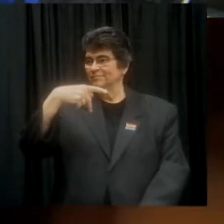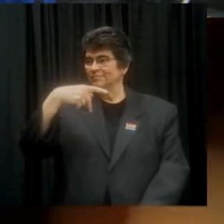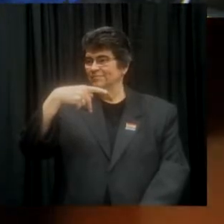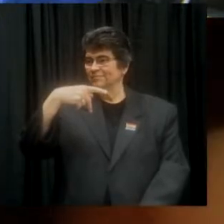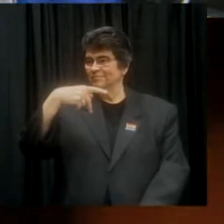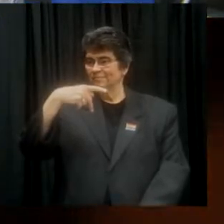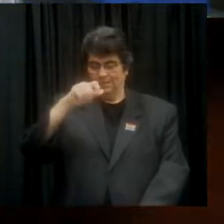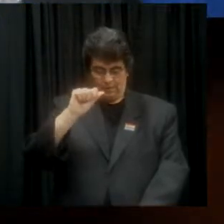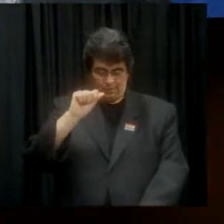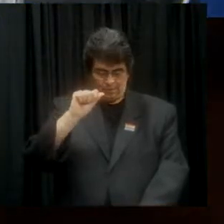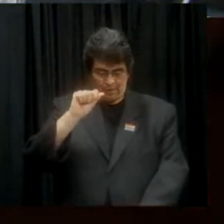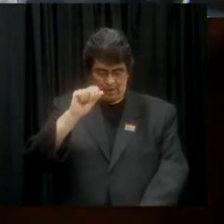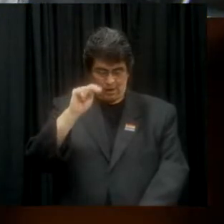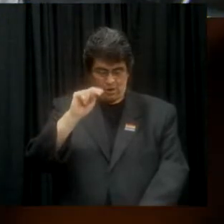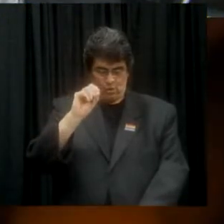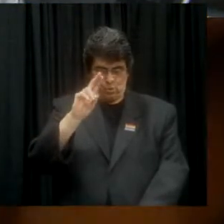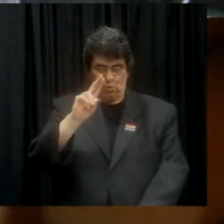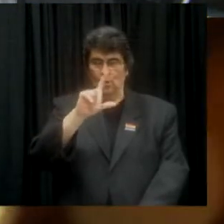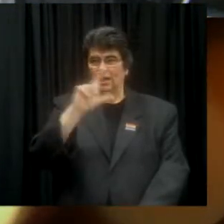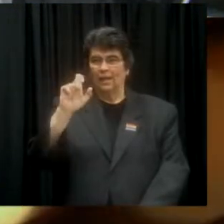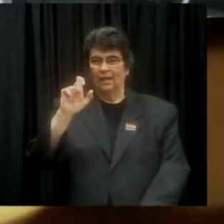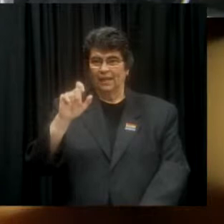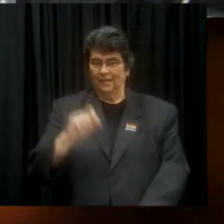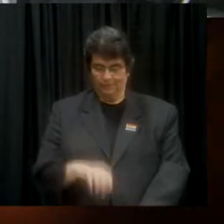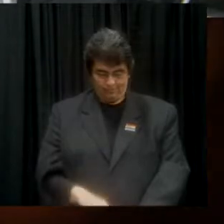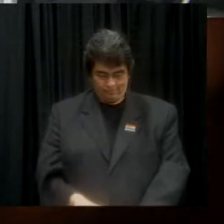Panu Lee, cum laude.